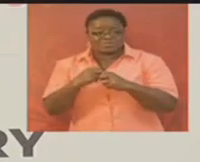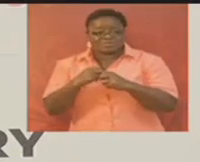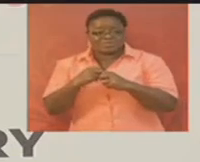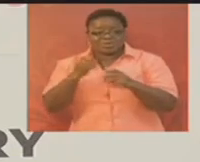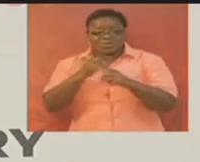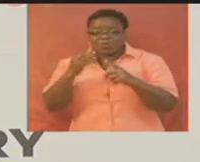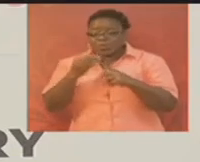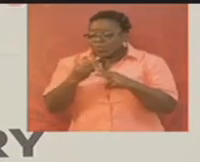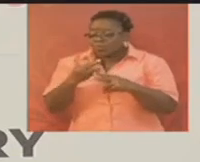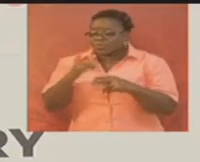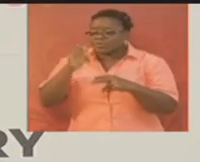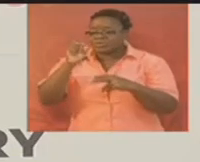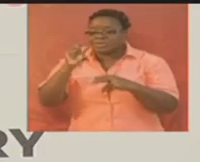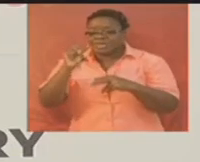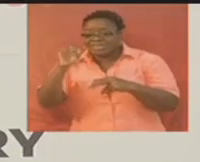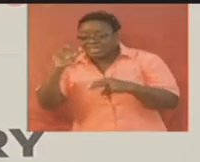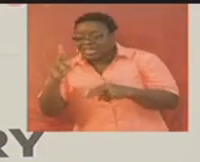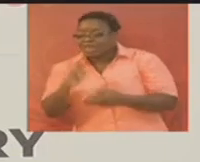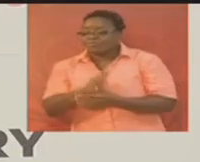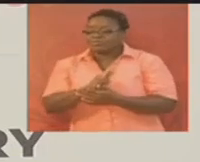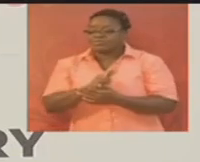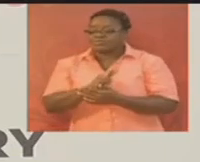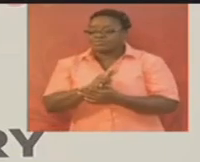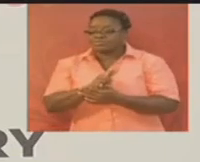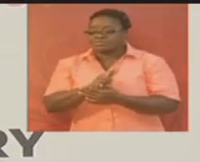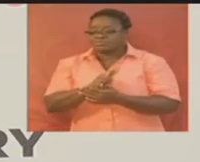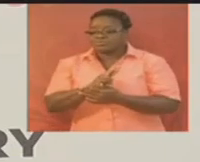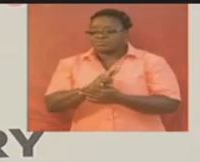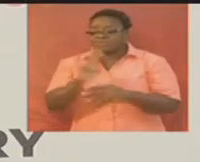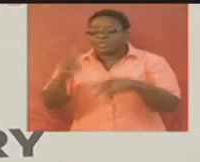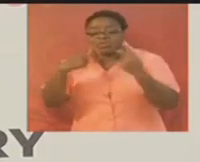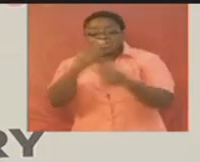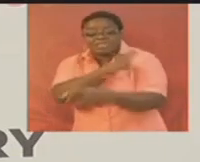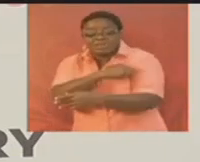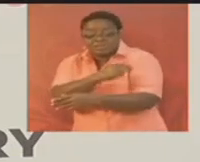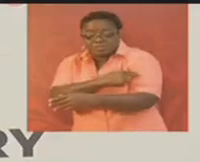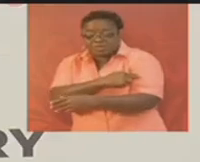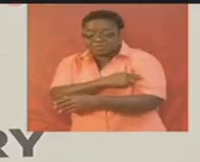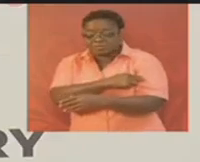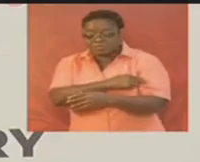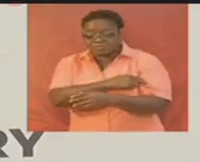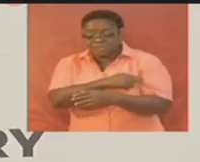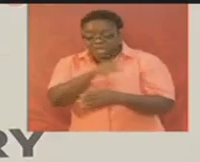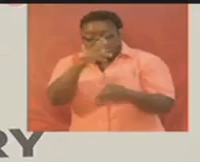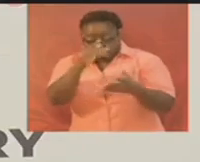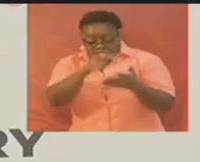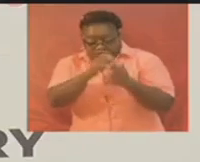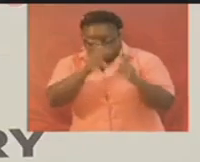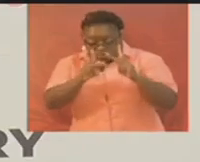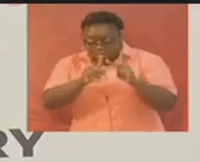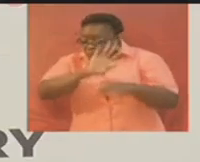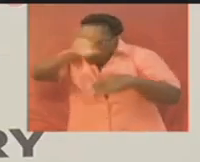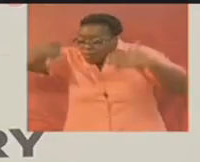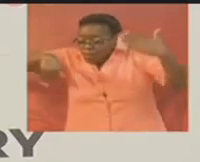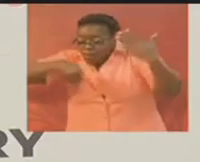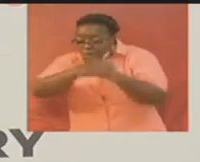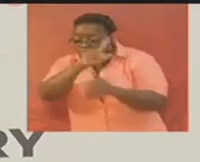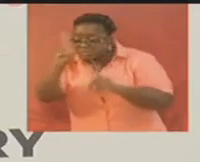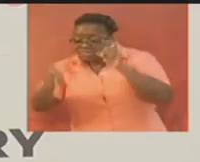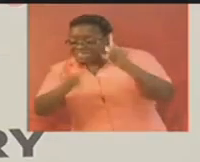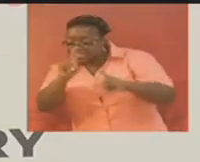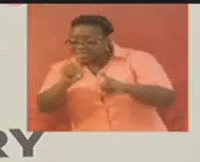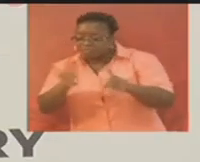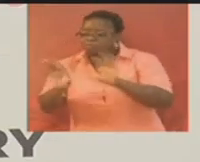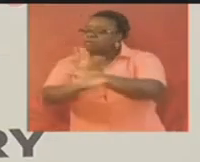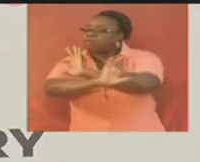SARI, which is severe respiratory illness that presents to the hospital. So in those individuals, out of all of them that were tested, 231,